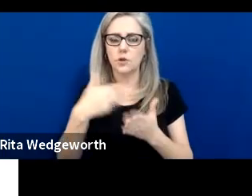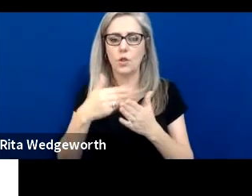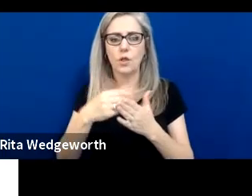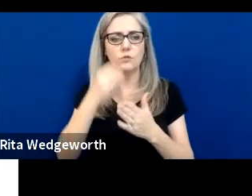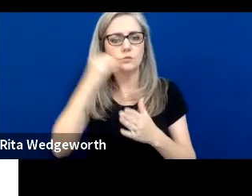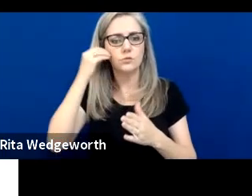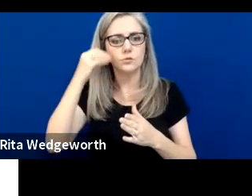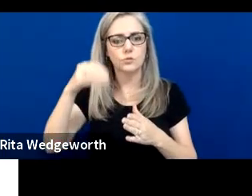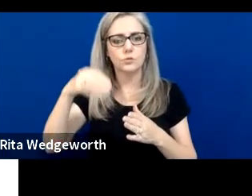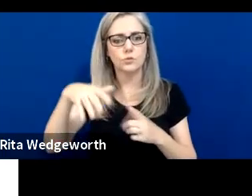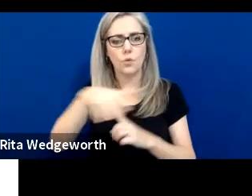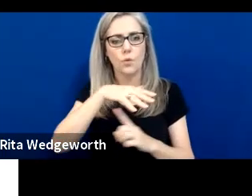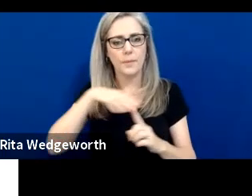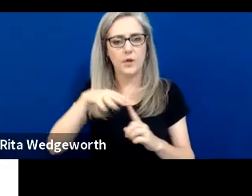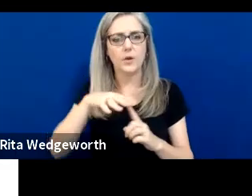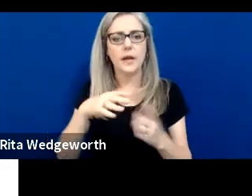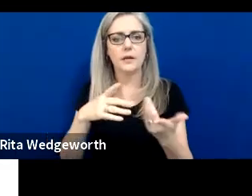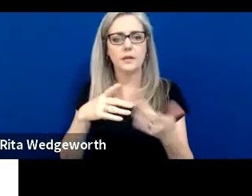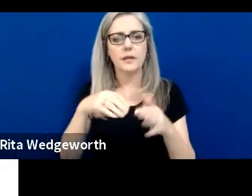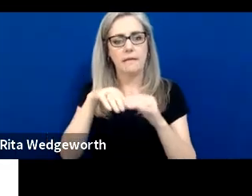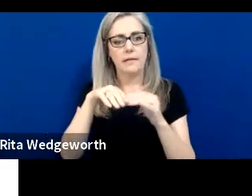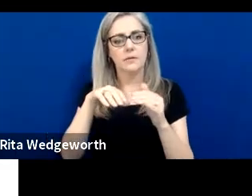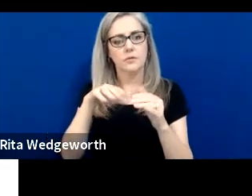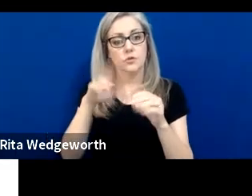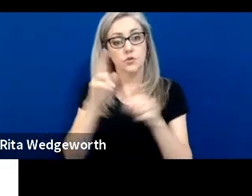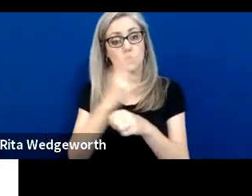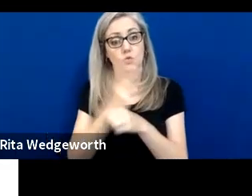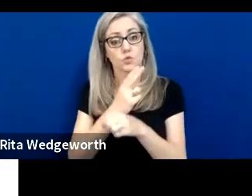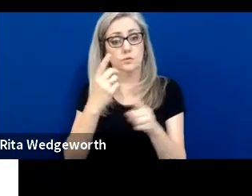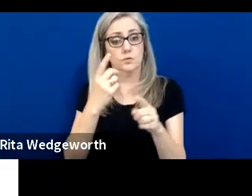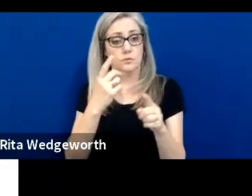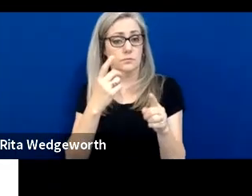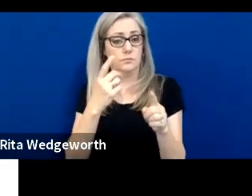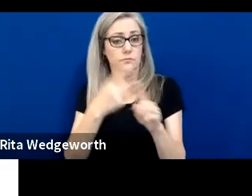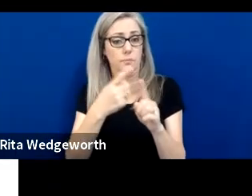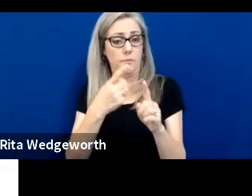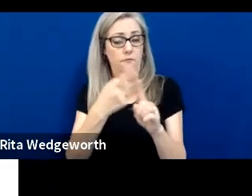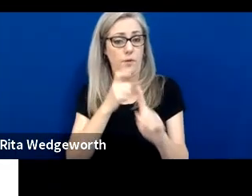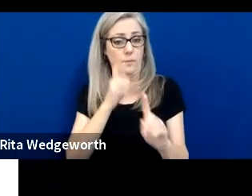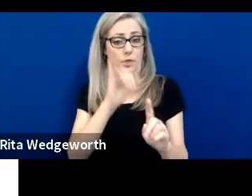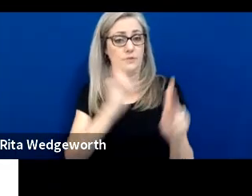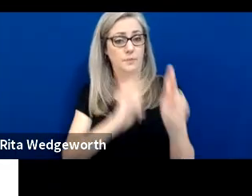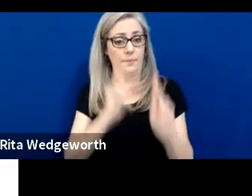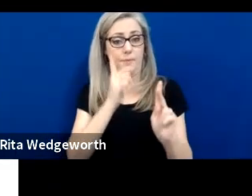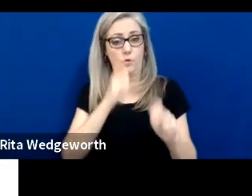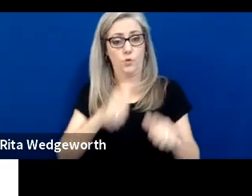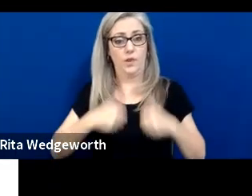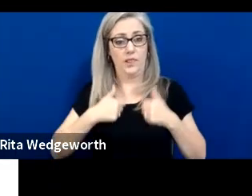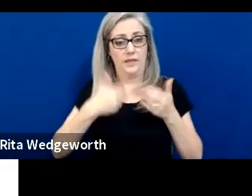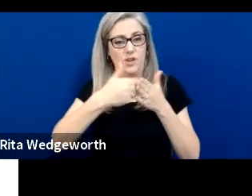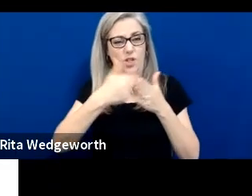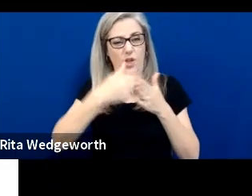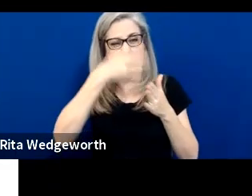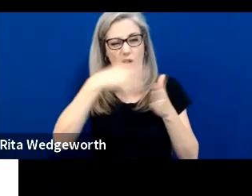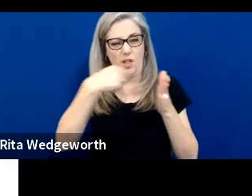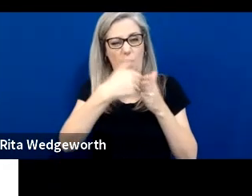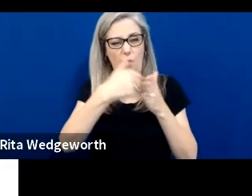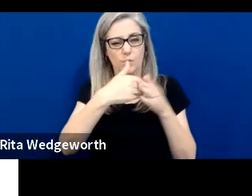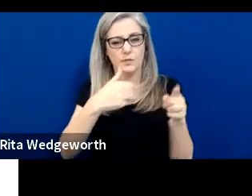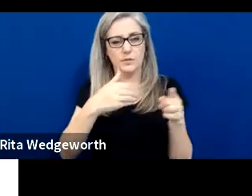mainly meant to be accessed by those living in fairly close proximity. And that's what you'll kind of notice there in the bottom